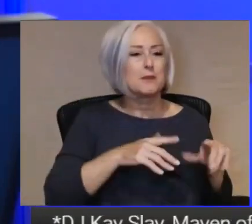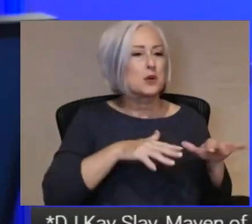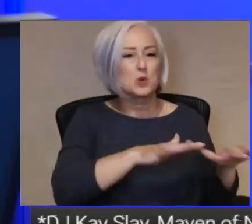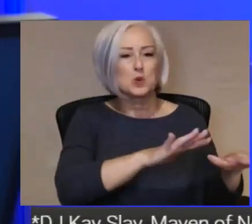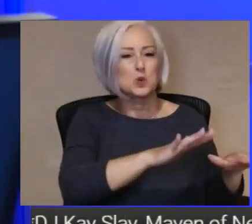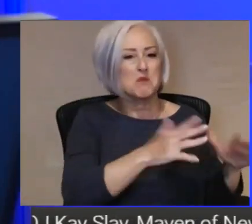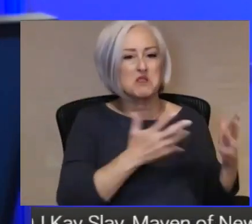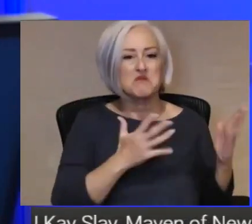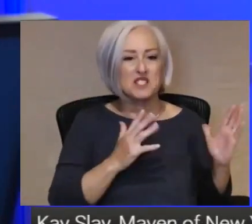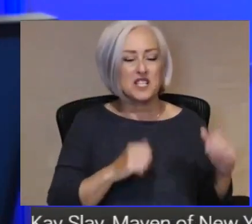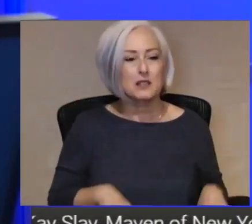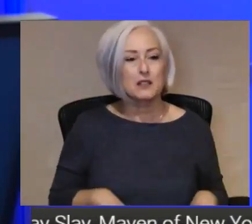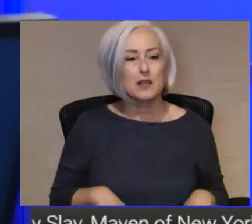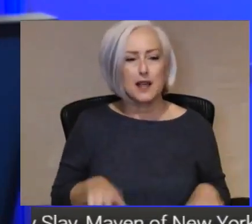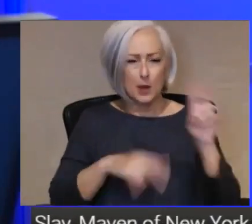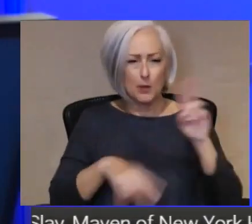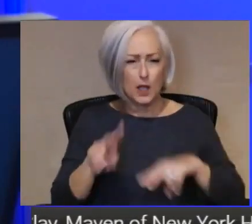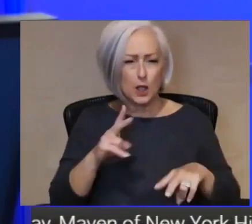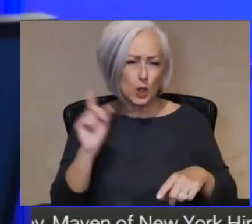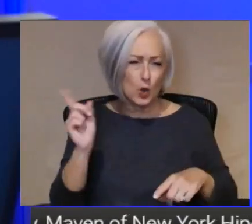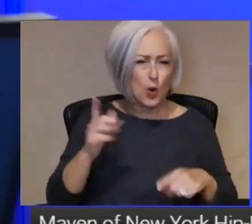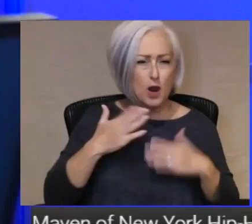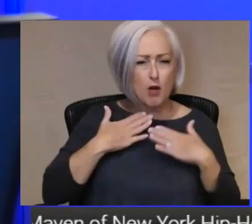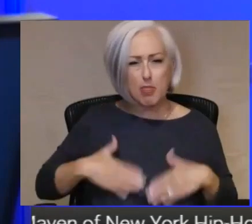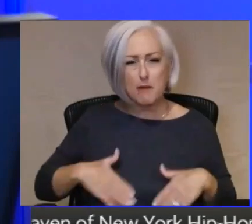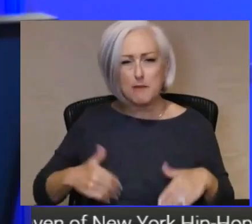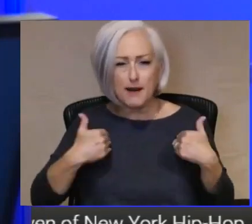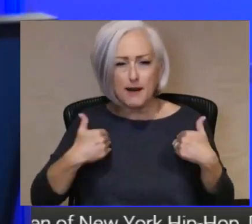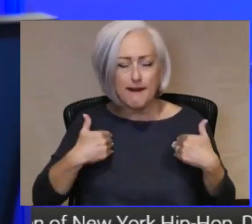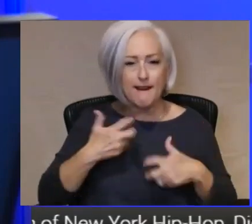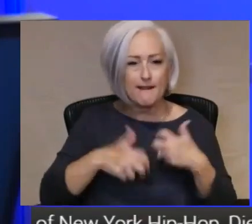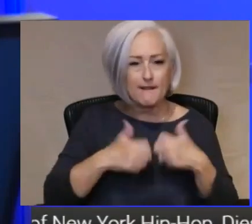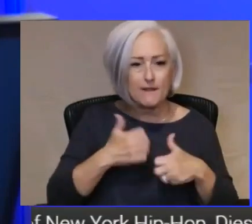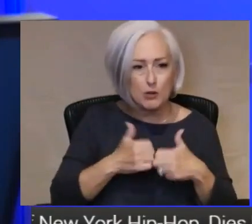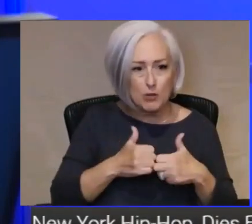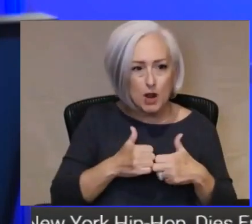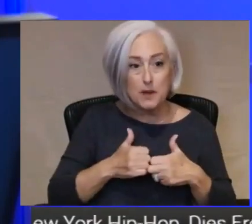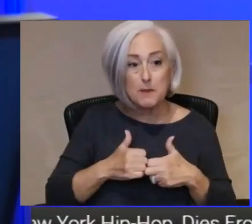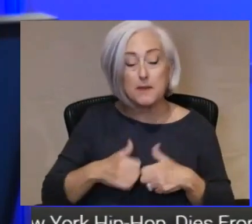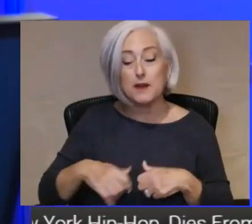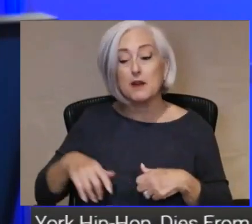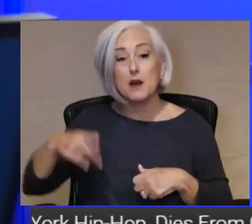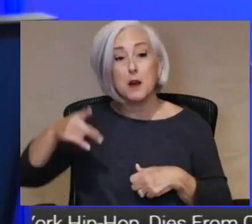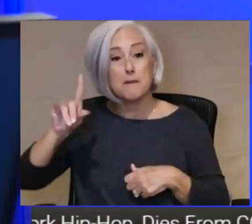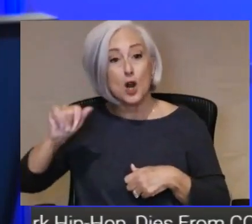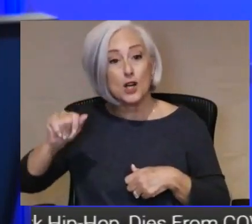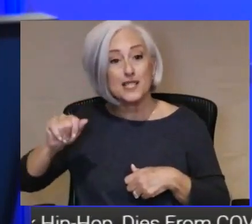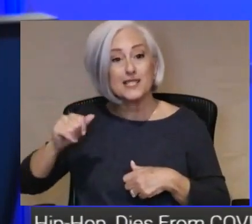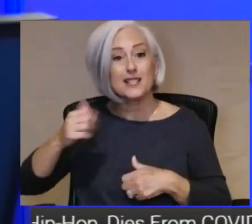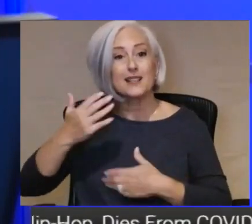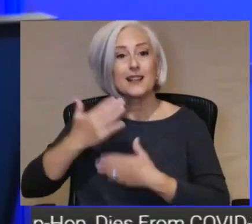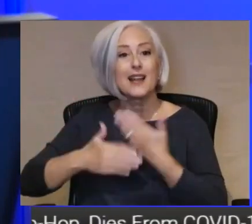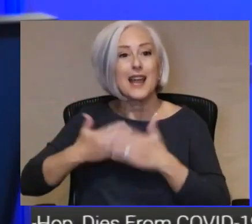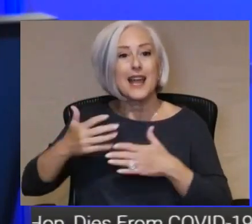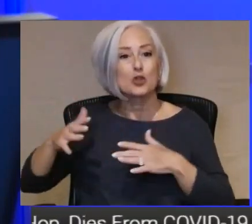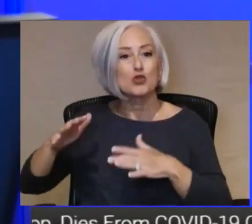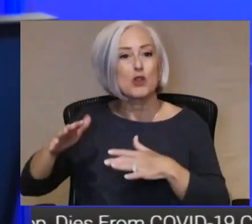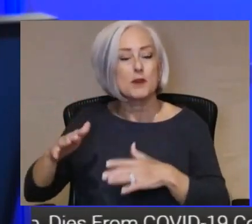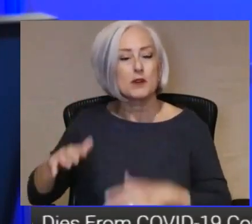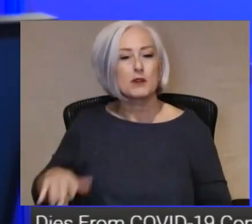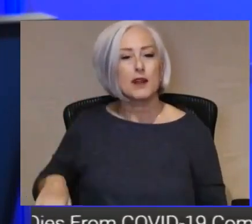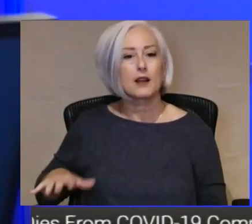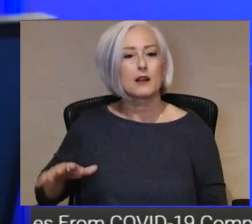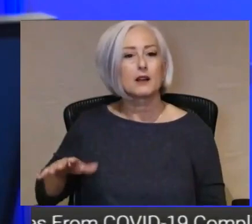the tremor is. Patients with Parkinson's have more tremor in their hands, which is more what we call a resting tremor. Patients